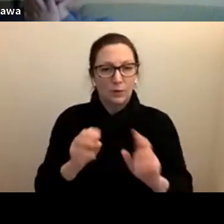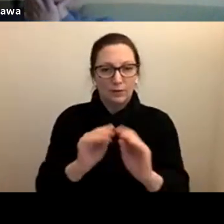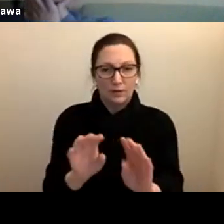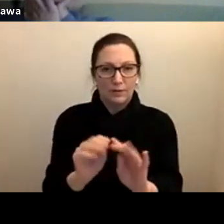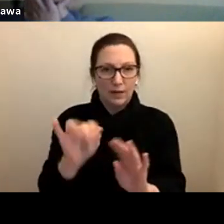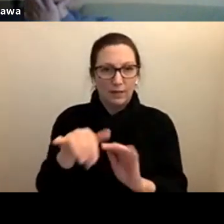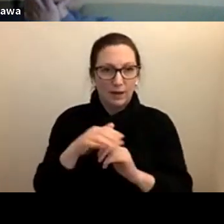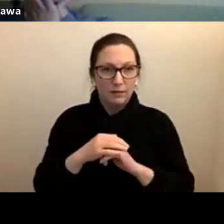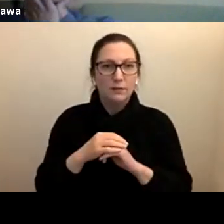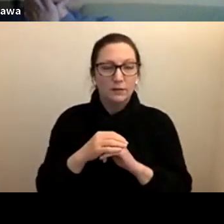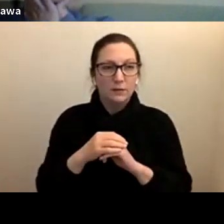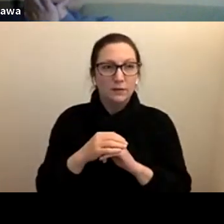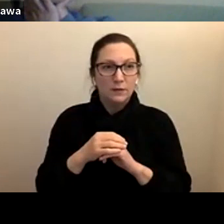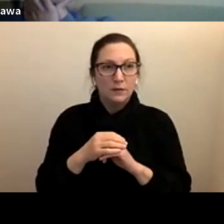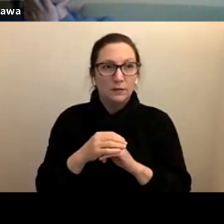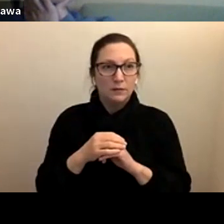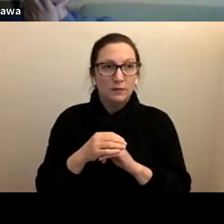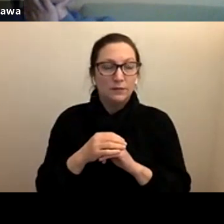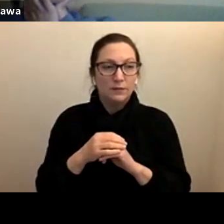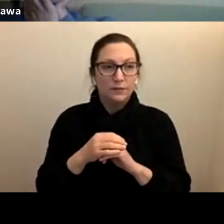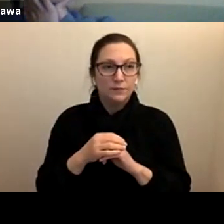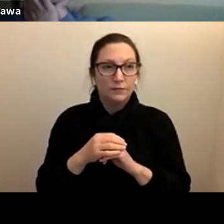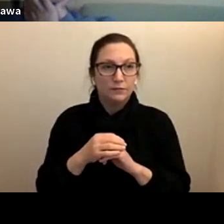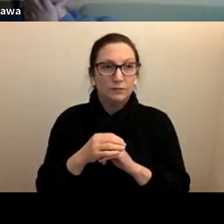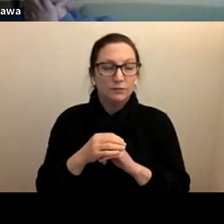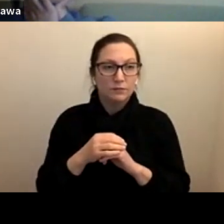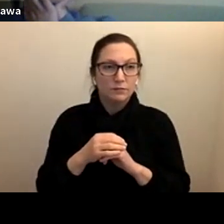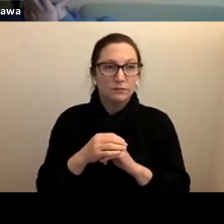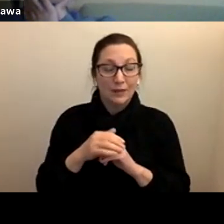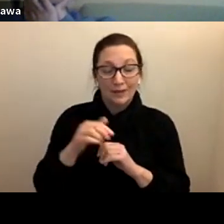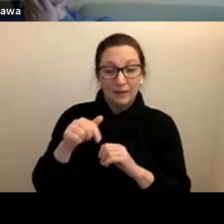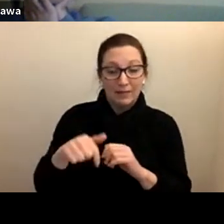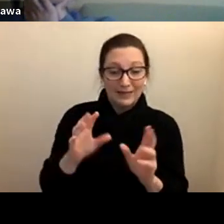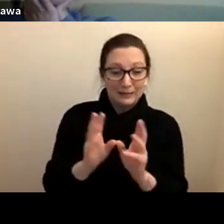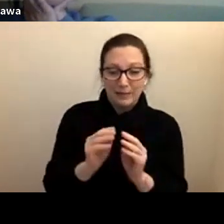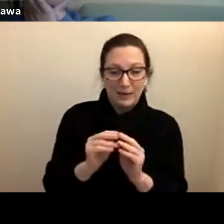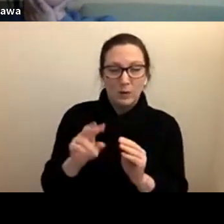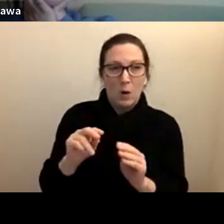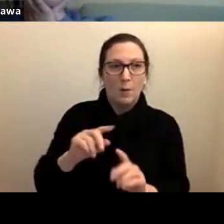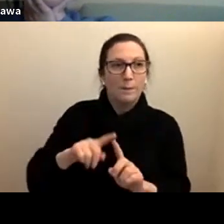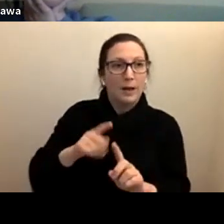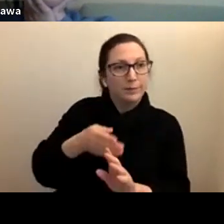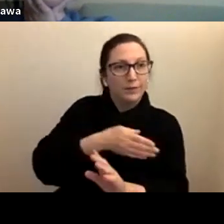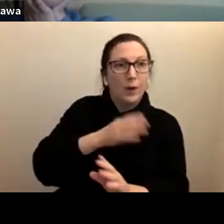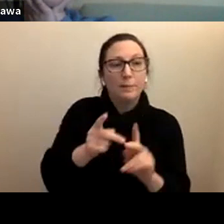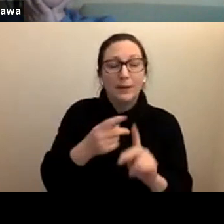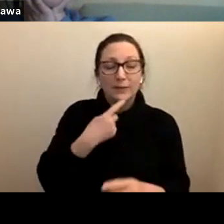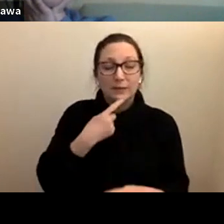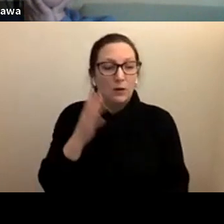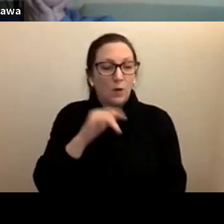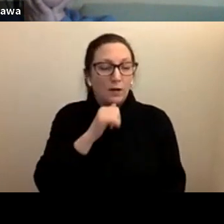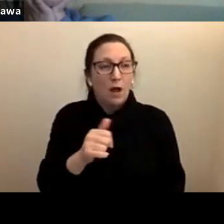piece. I know that ideas have been mentioned, not on this meeting, but many people often say, well, why not just take the